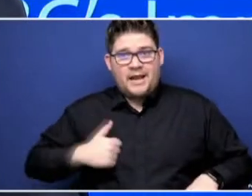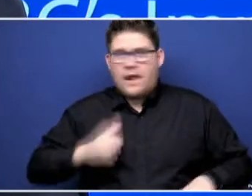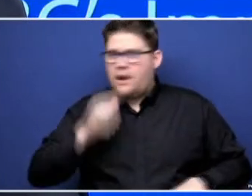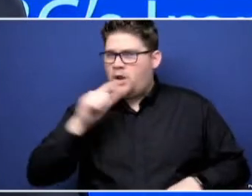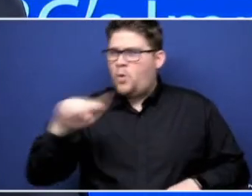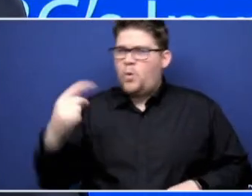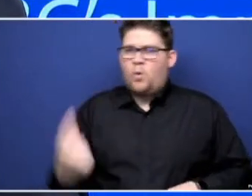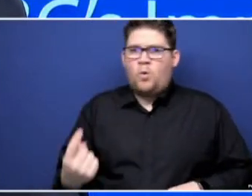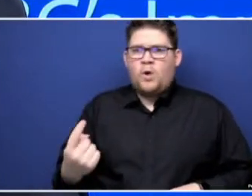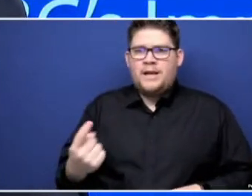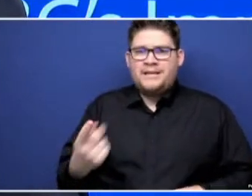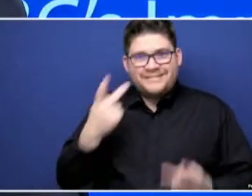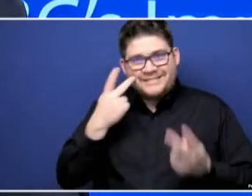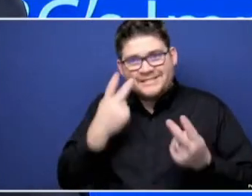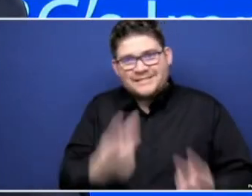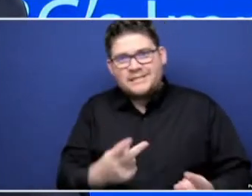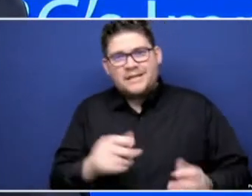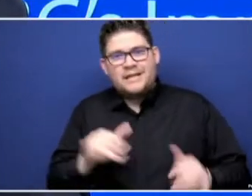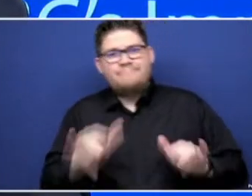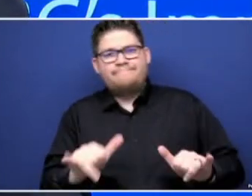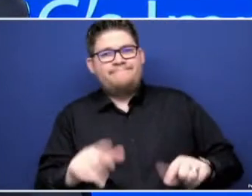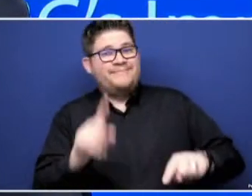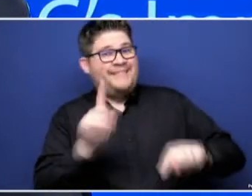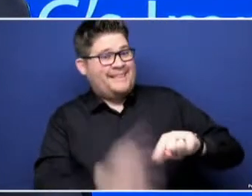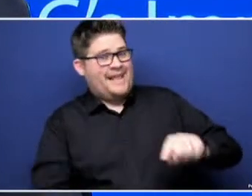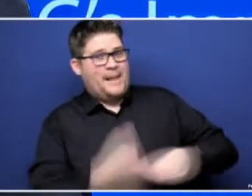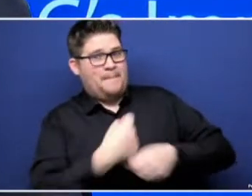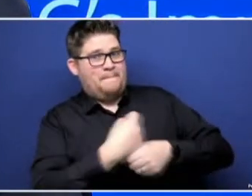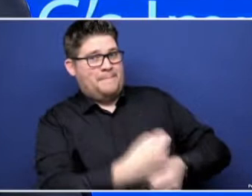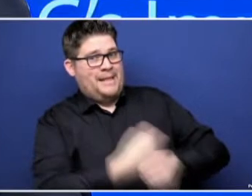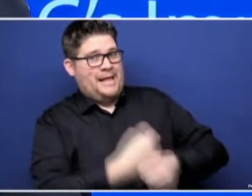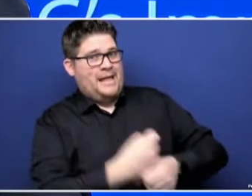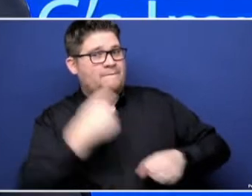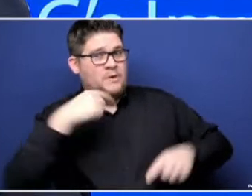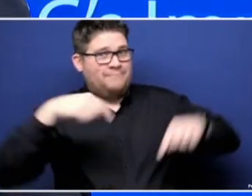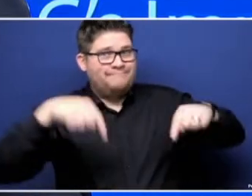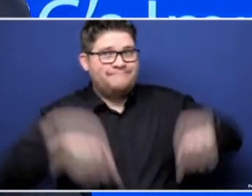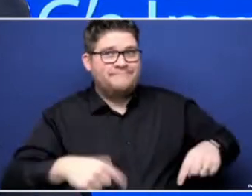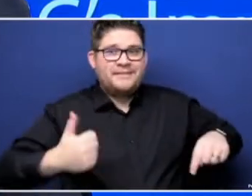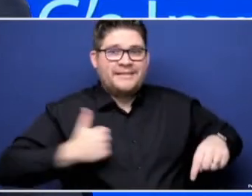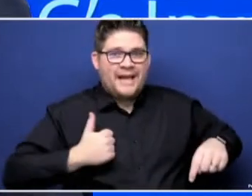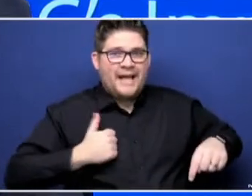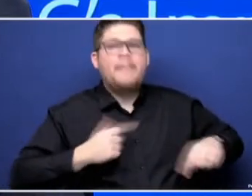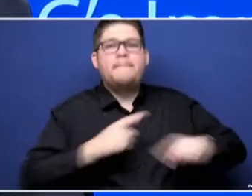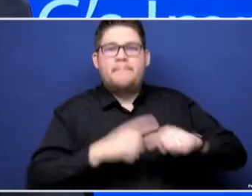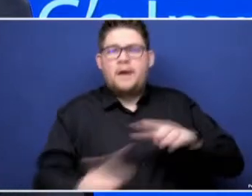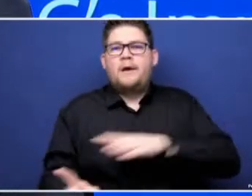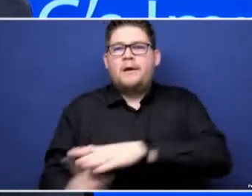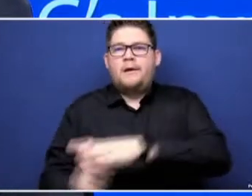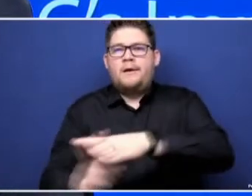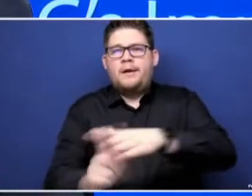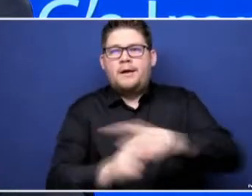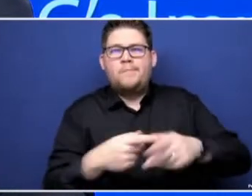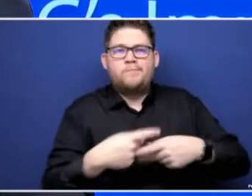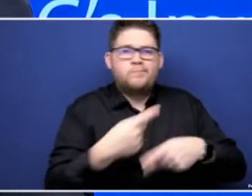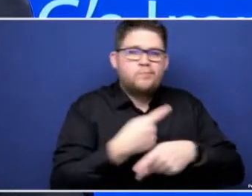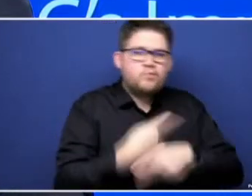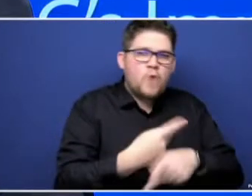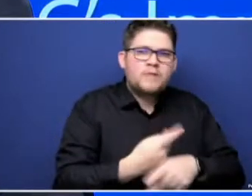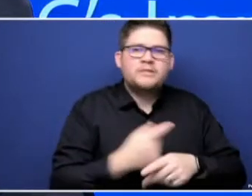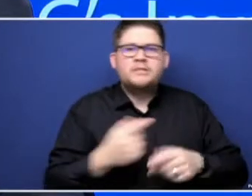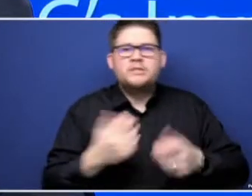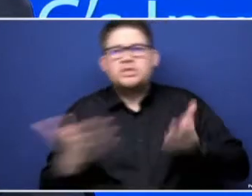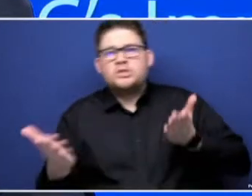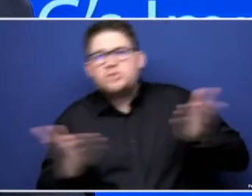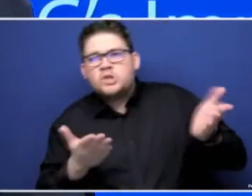direction in terms of infrastructure. It's more about social infrastructure, and that's the role of journalism in